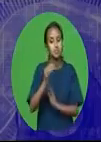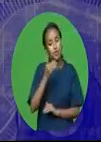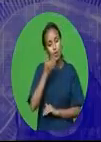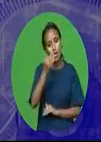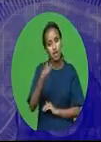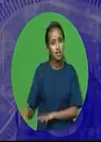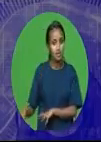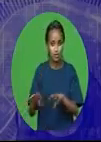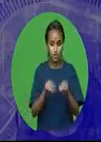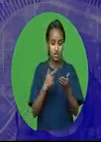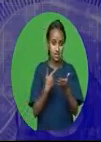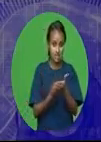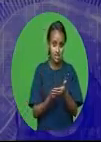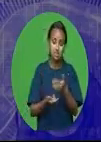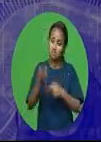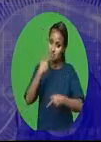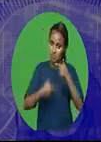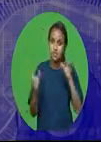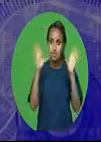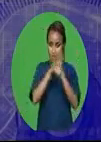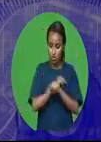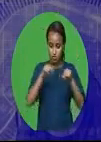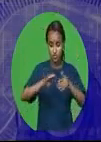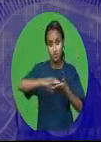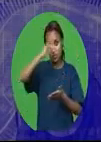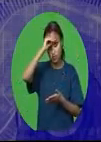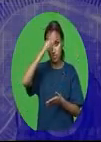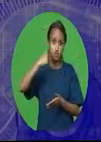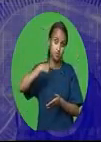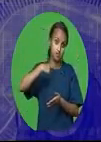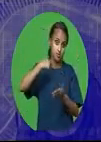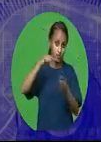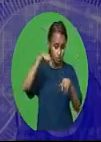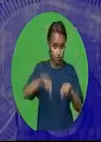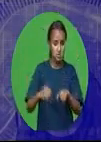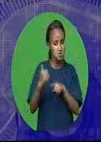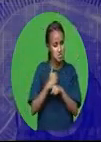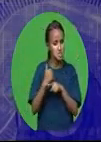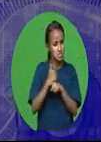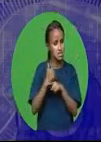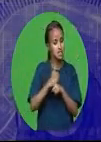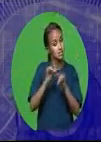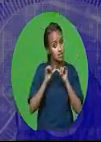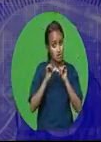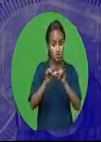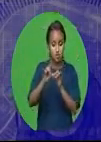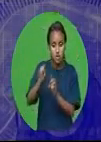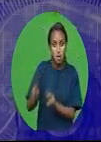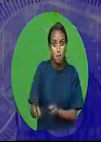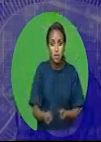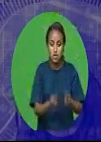Well, students, that brings us to the end of our lesson for today. Keep on practicing on the methods